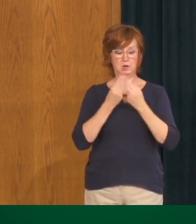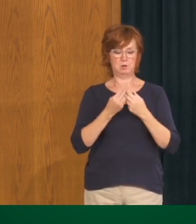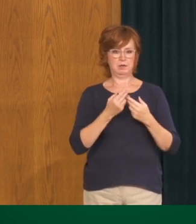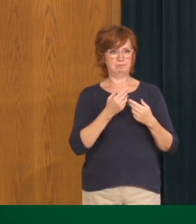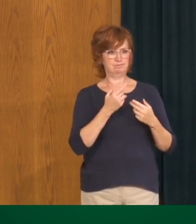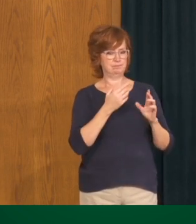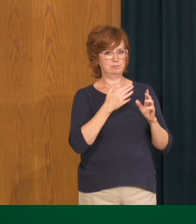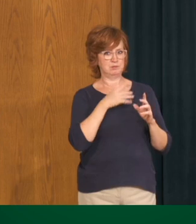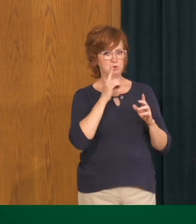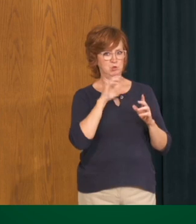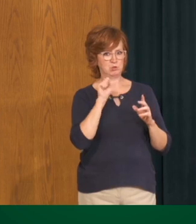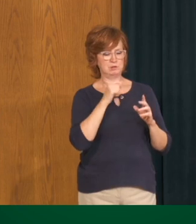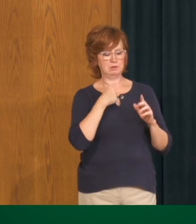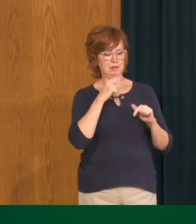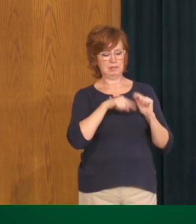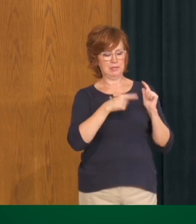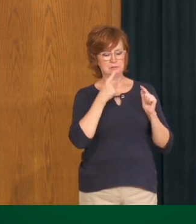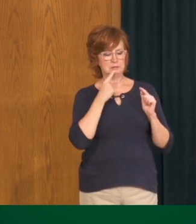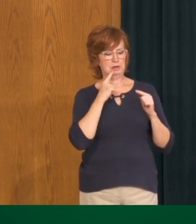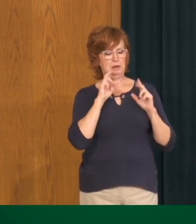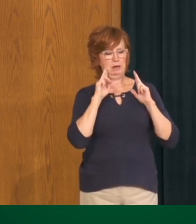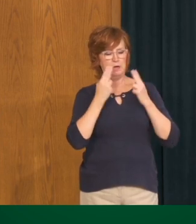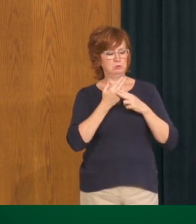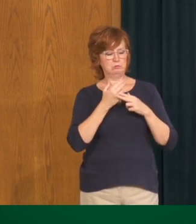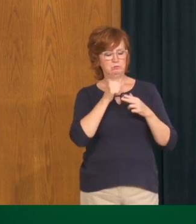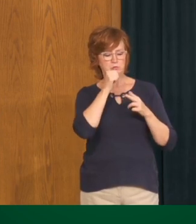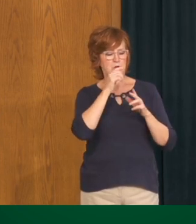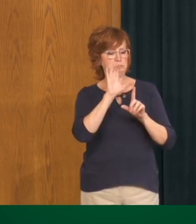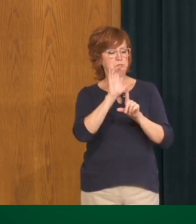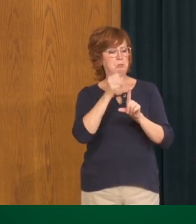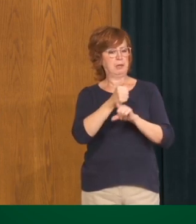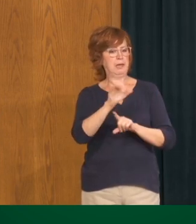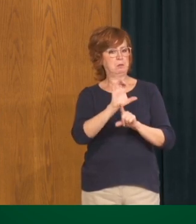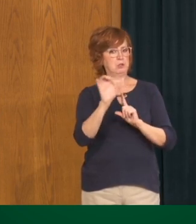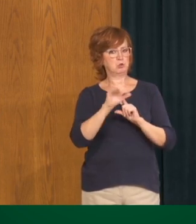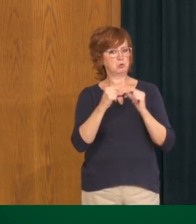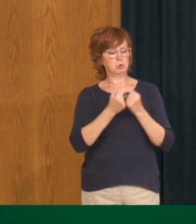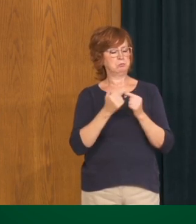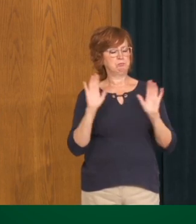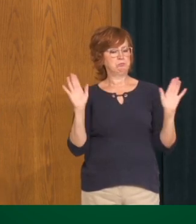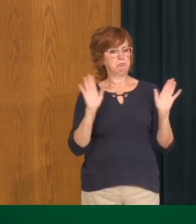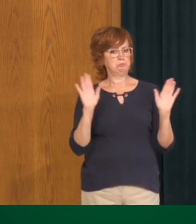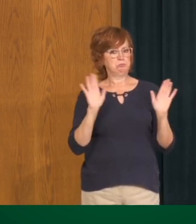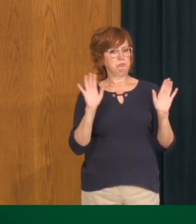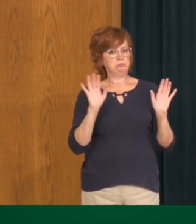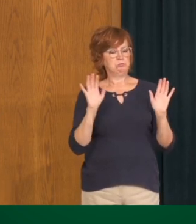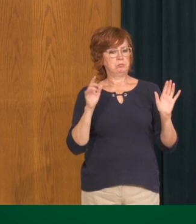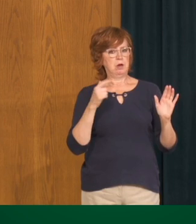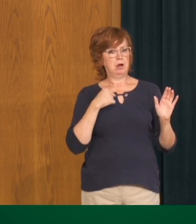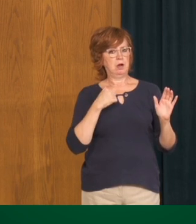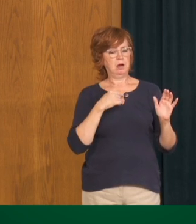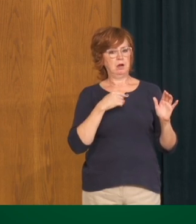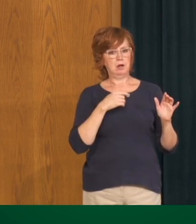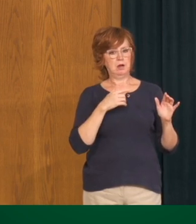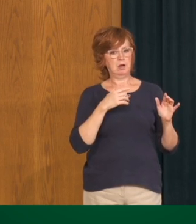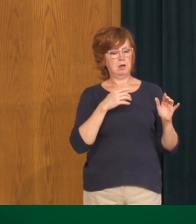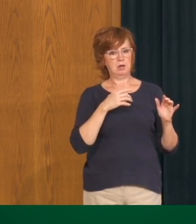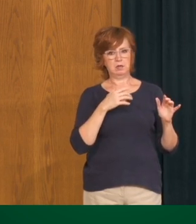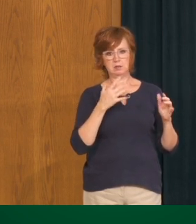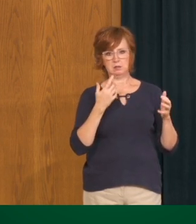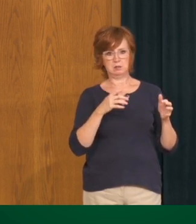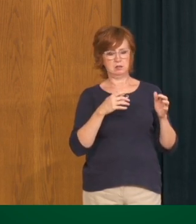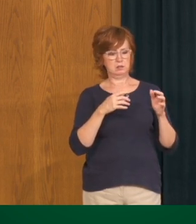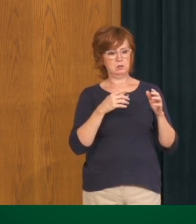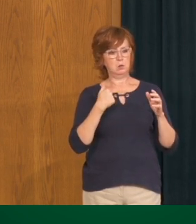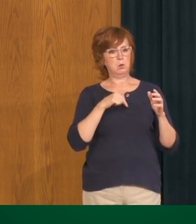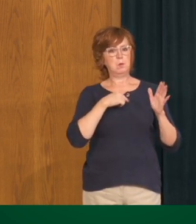that, we have already seen that whether it's a workplace, a communal living setting, cases and clusters